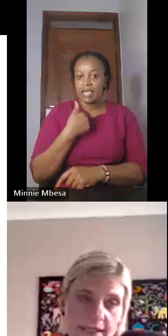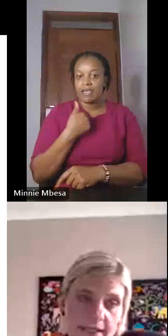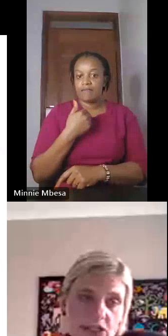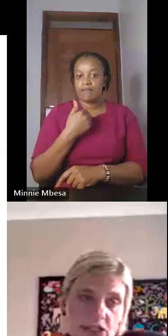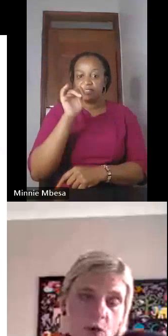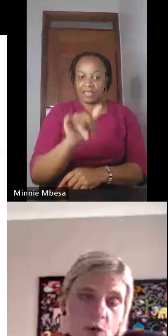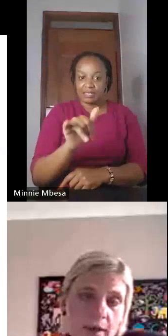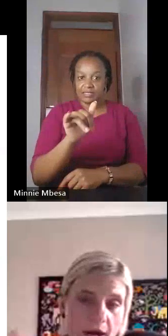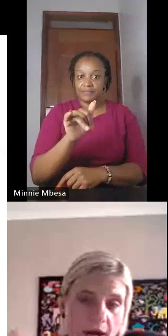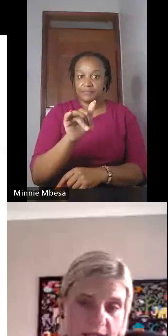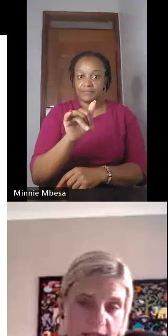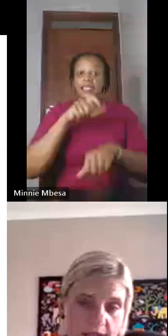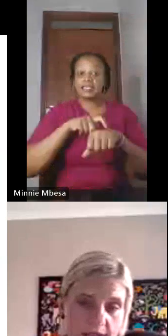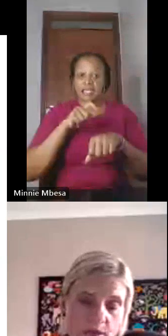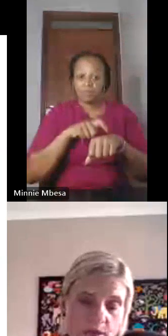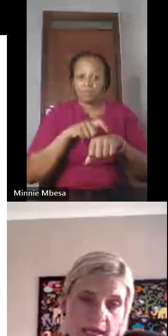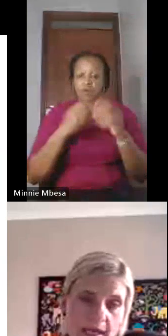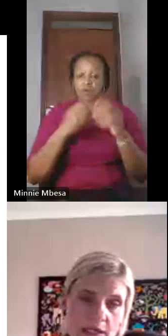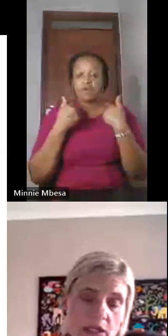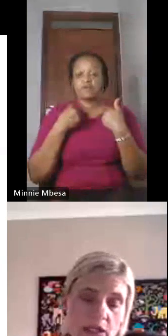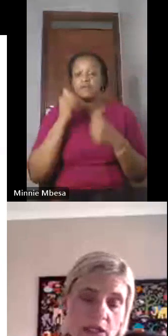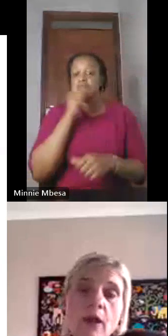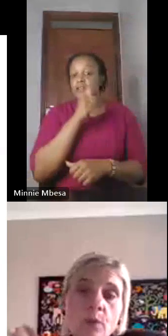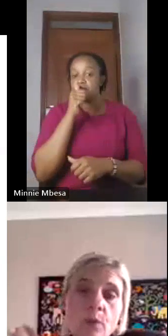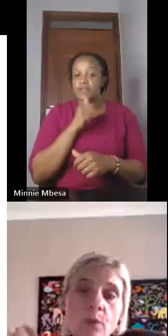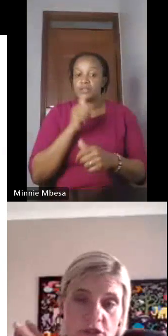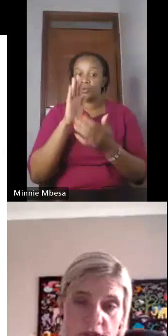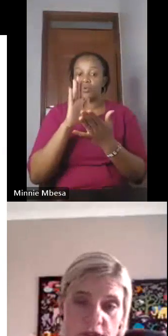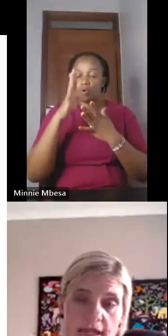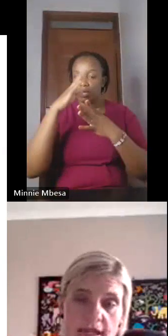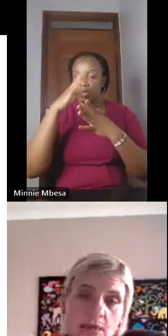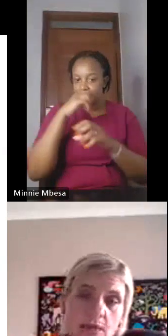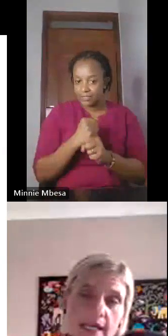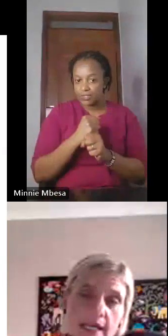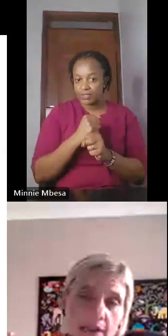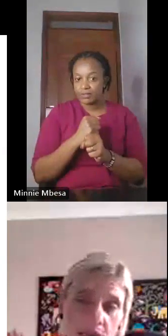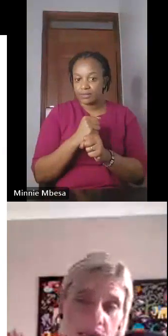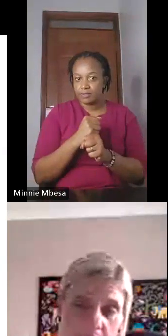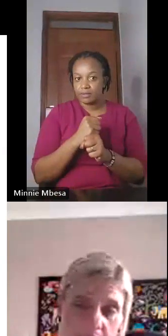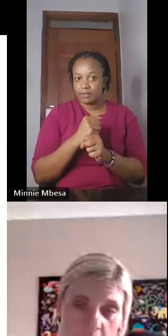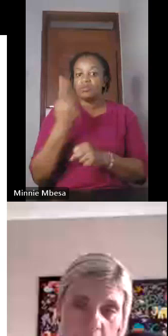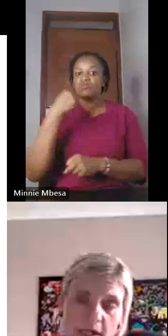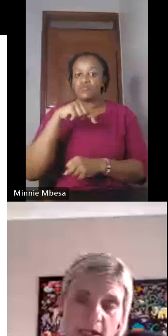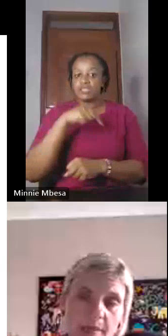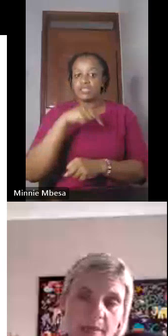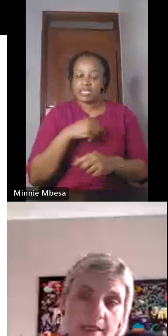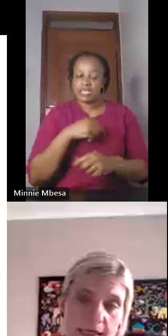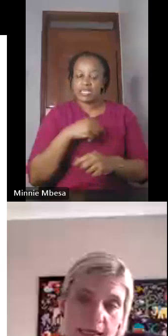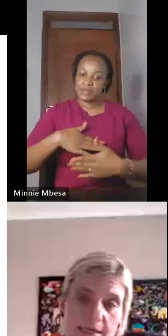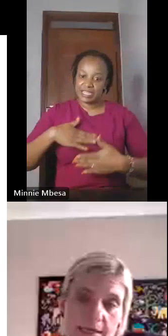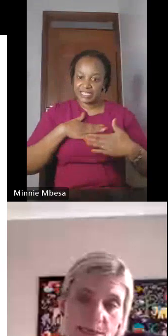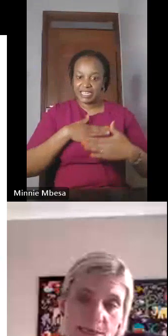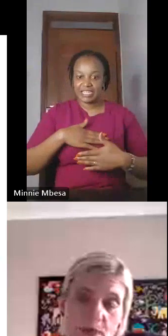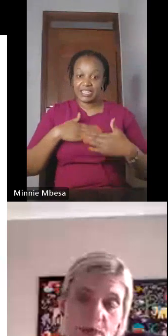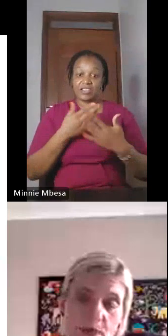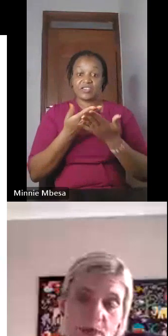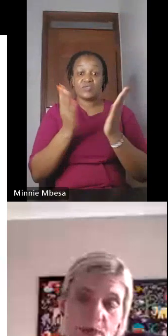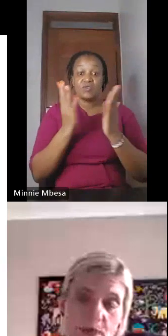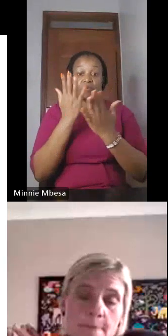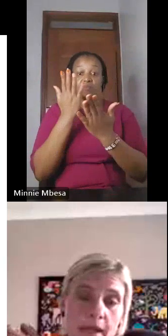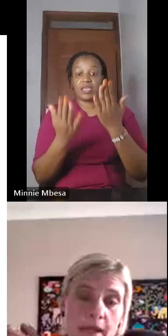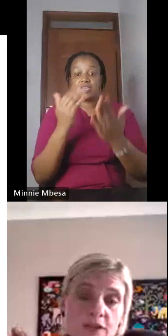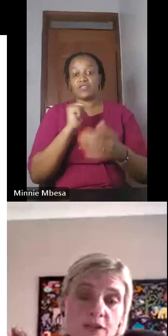non-profit organization or a private sector organization, we totally appreciate that you may not be able to get this